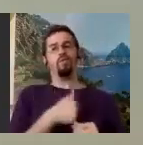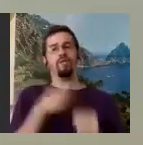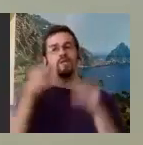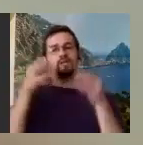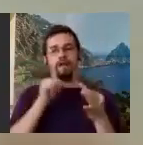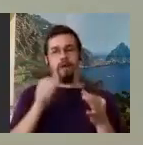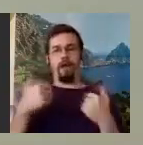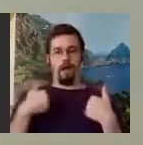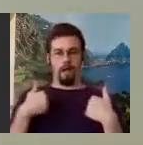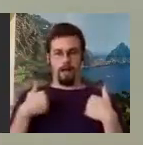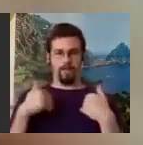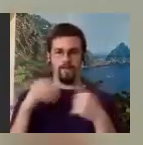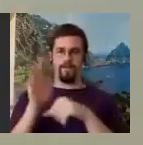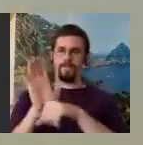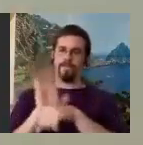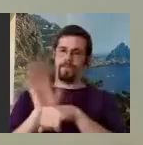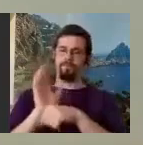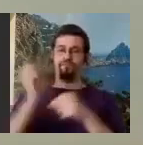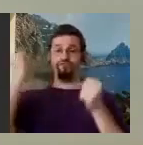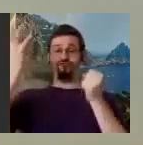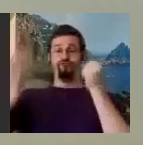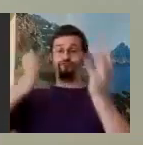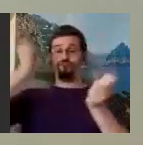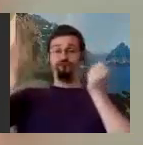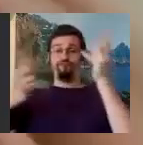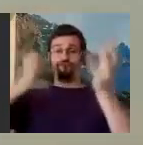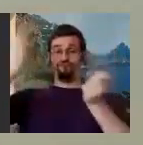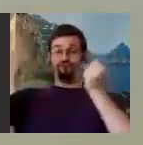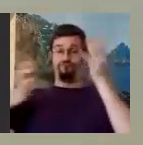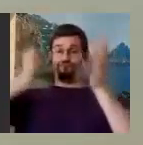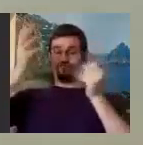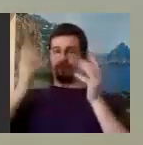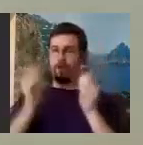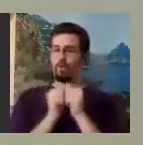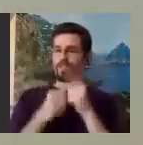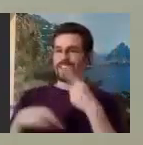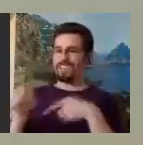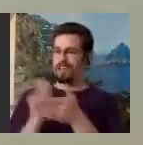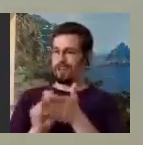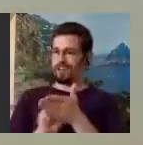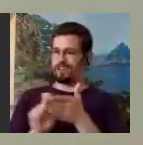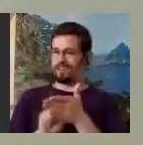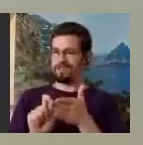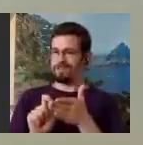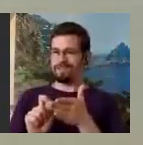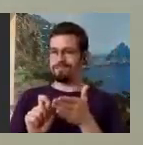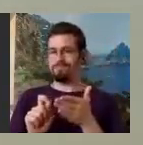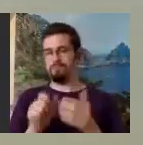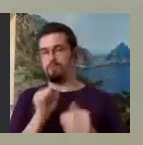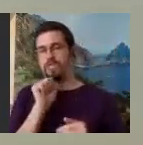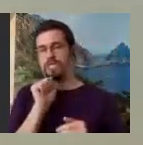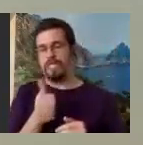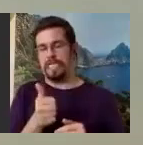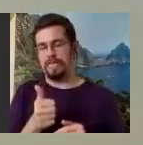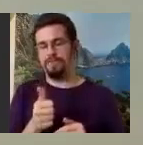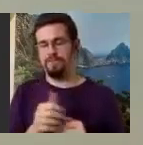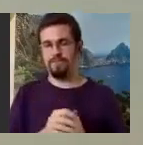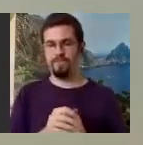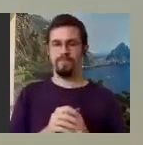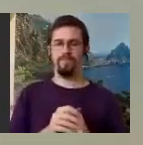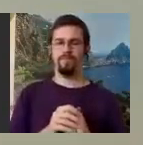limited. So trying to place, let's say, videos onto the app was a little bit tricky. That's